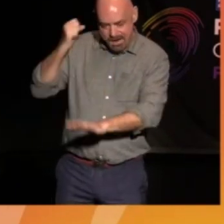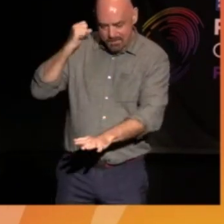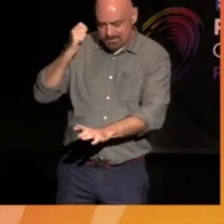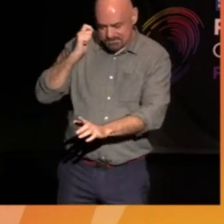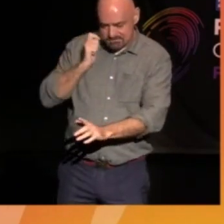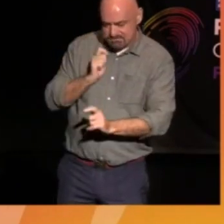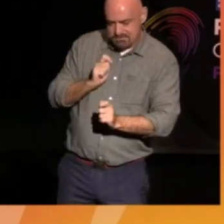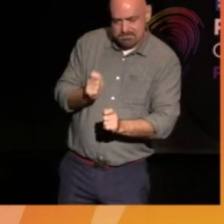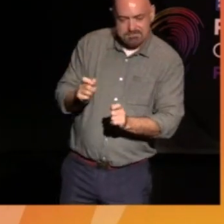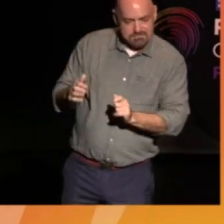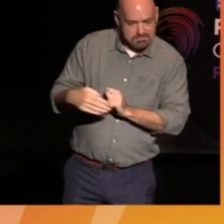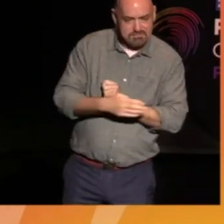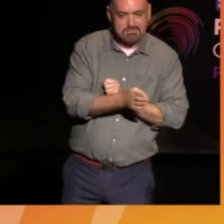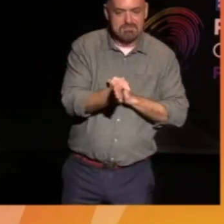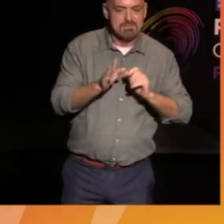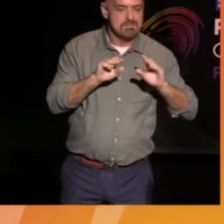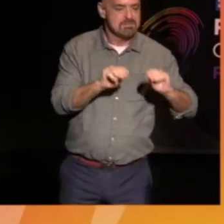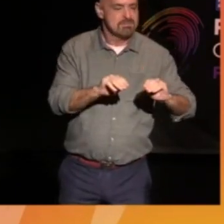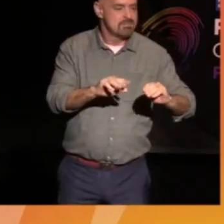one?